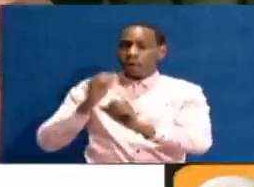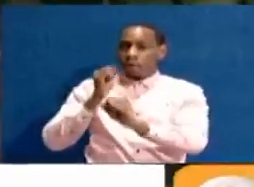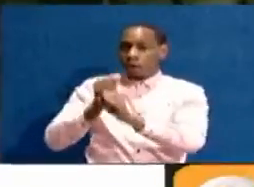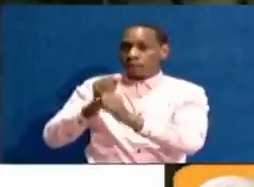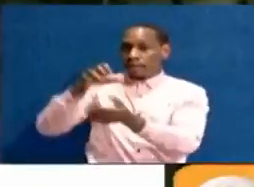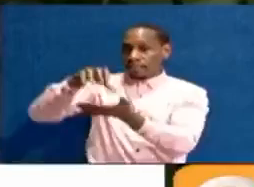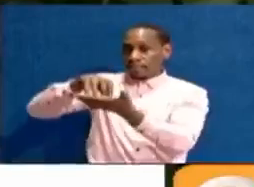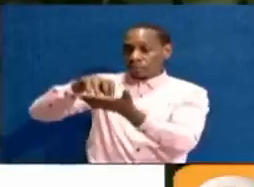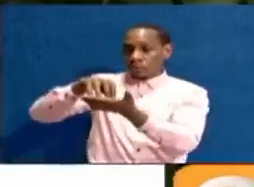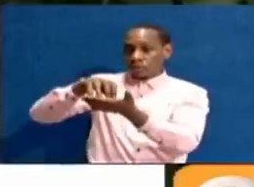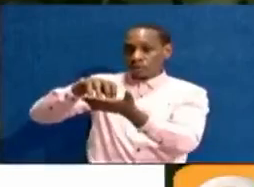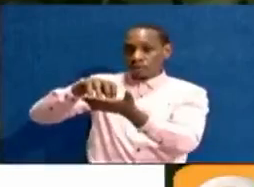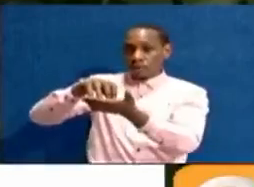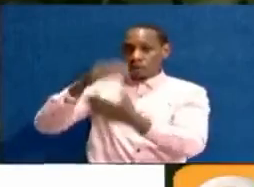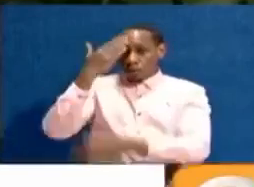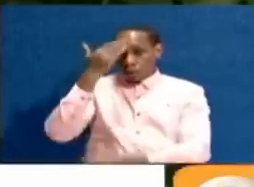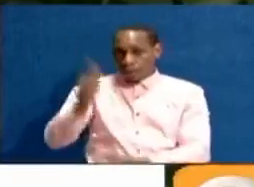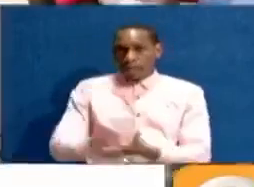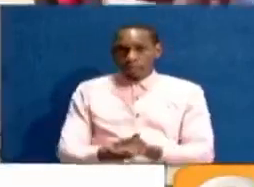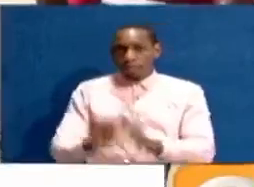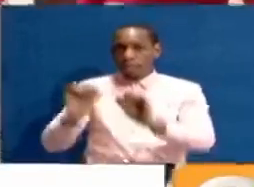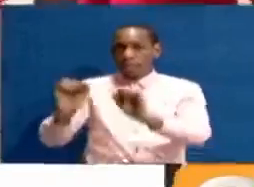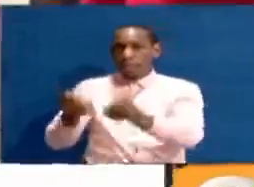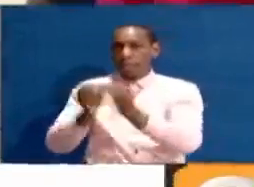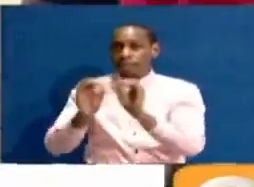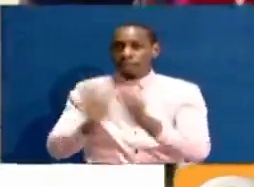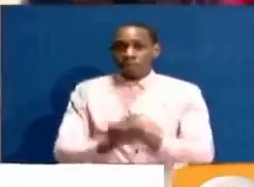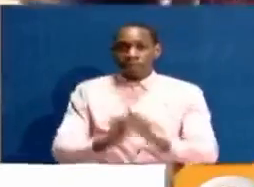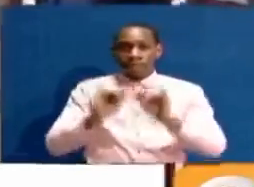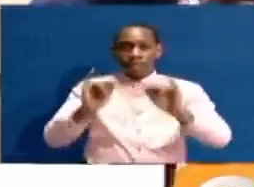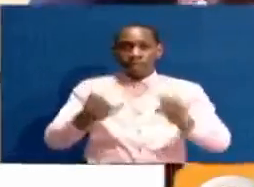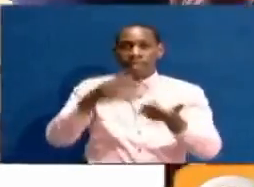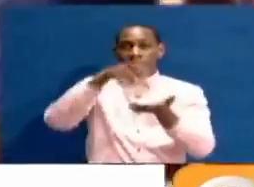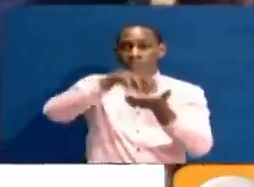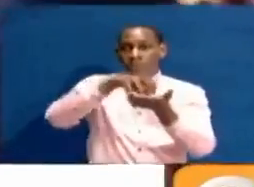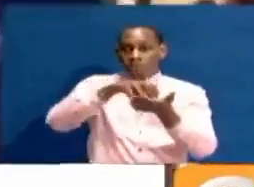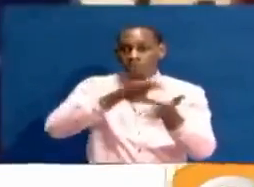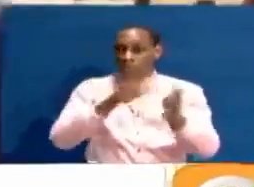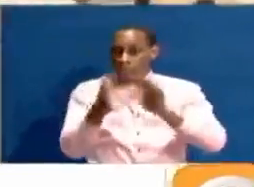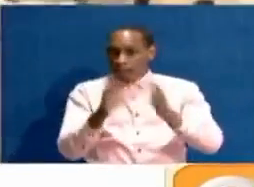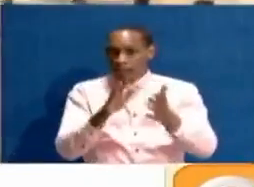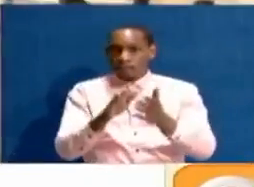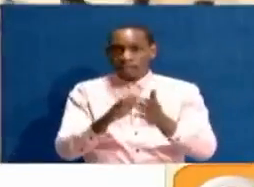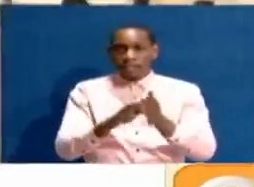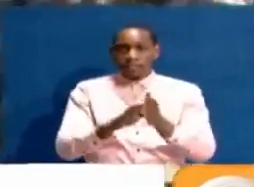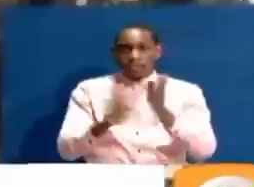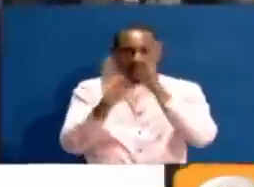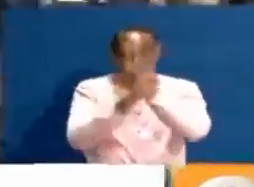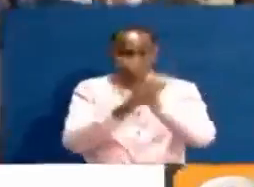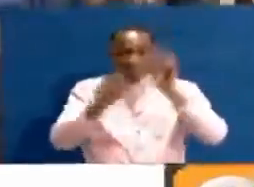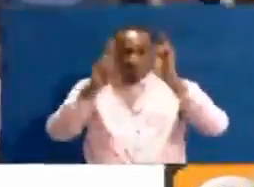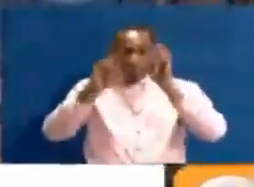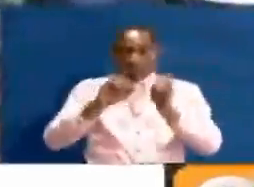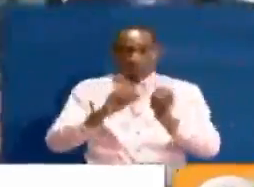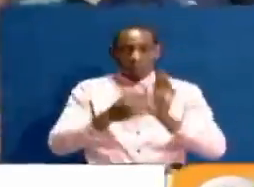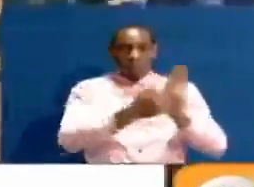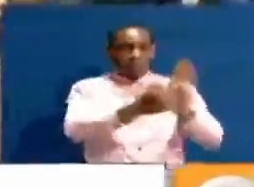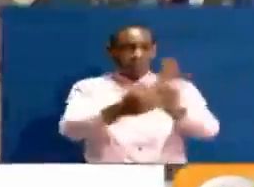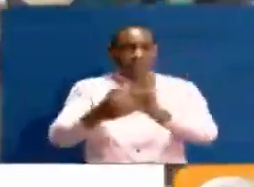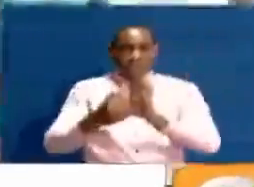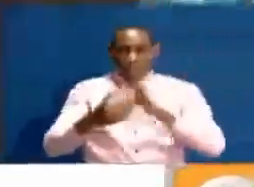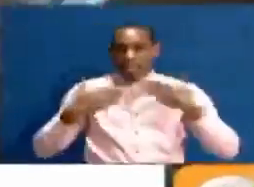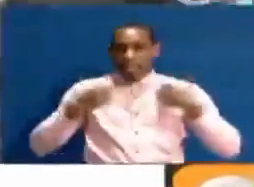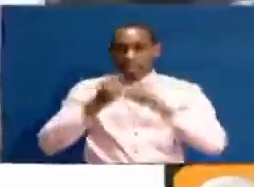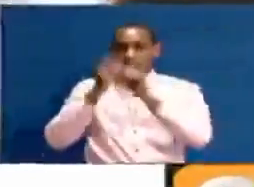duty station because it's unsafe. The latest developments, however, appear to mask the issues brought to the fore by